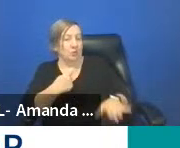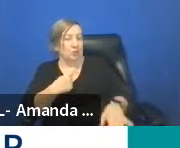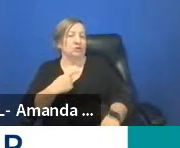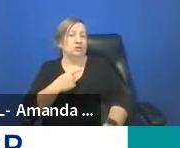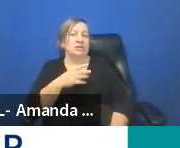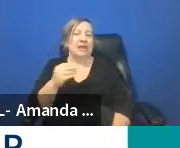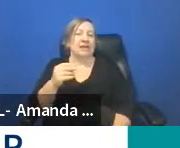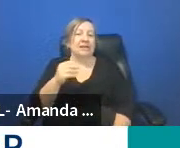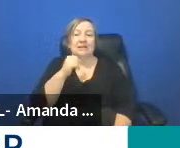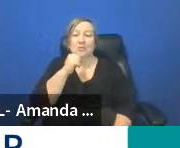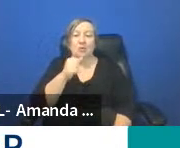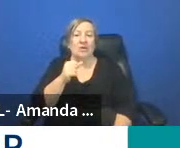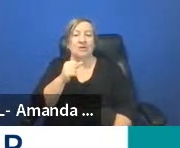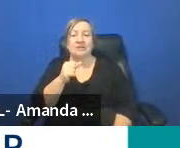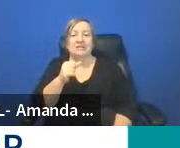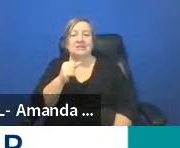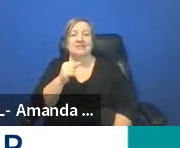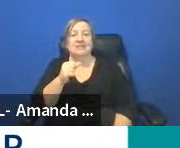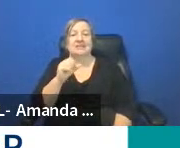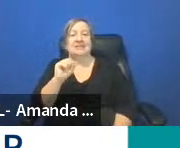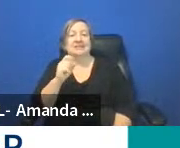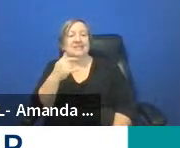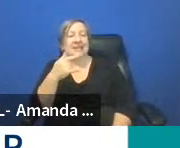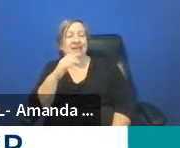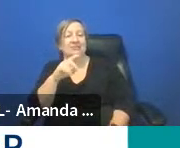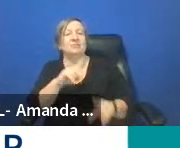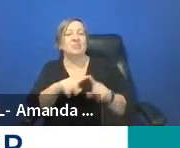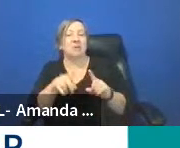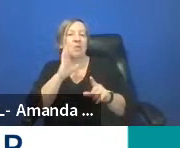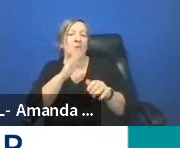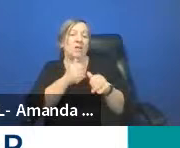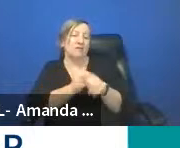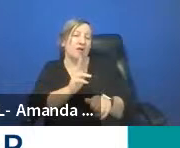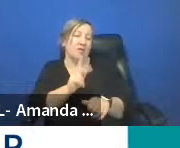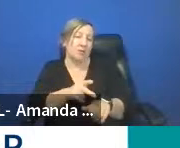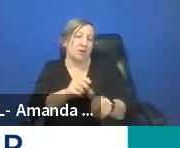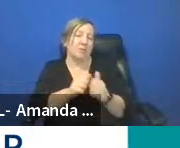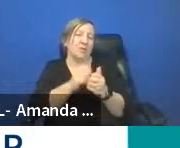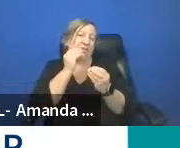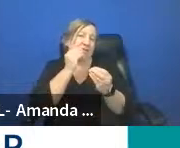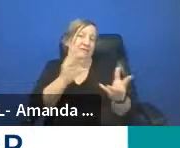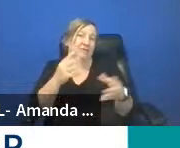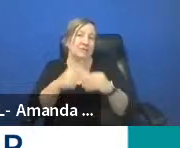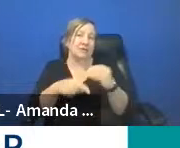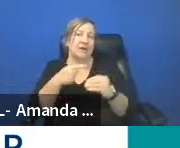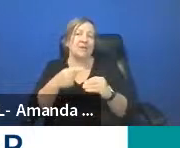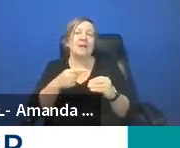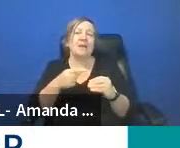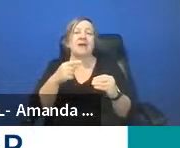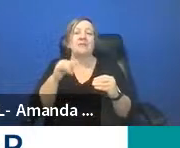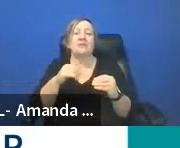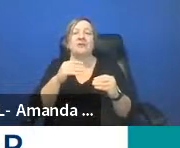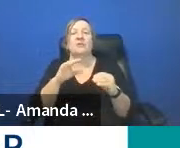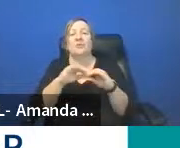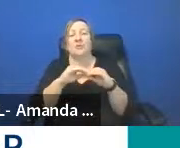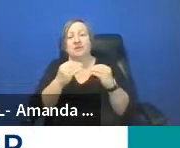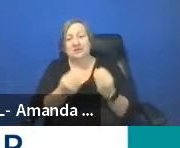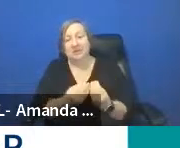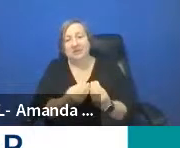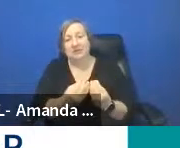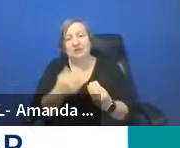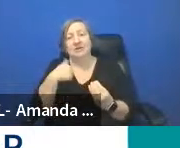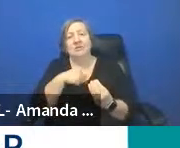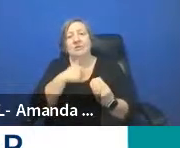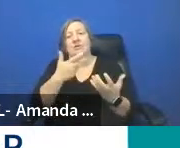it wasn't staged, but yes, we are going to do a follow-up with information about the organizations. We just wanted to